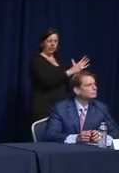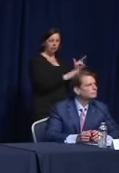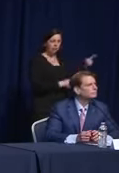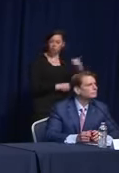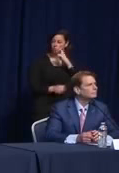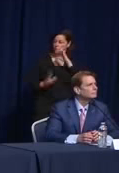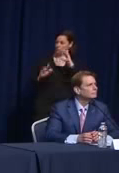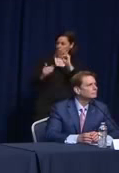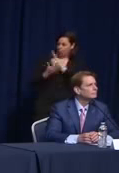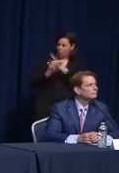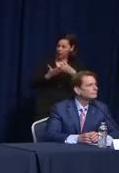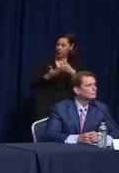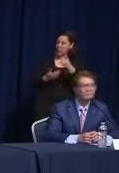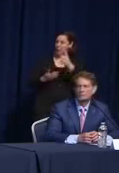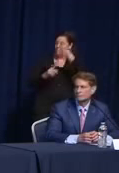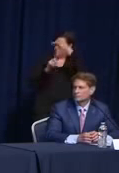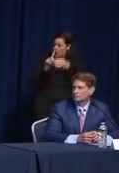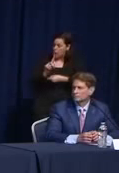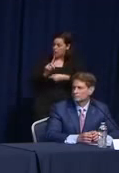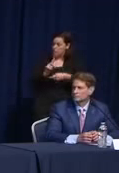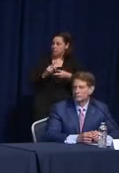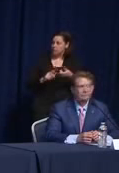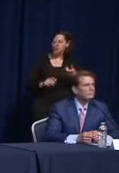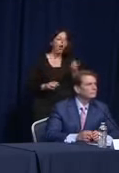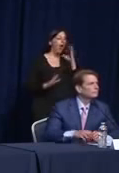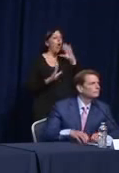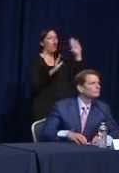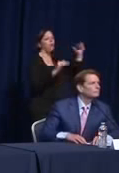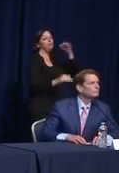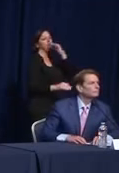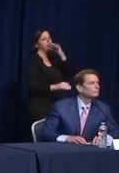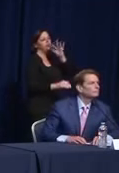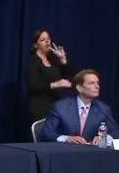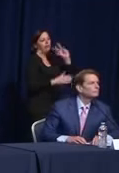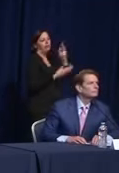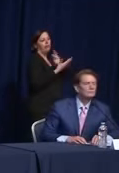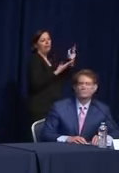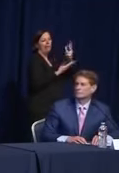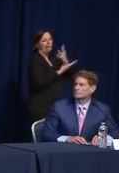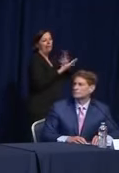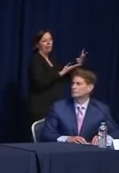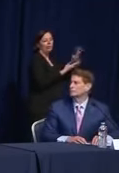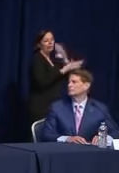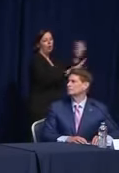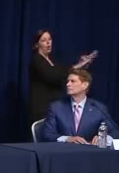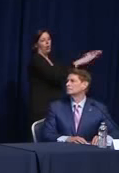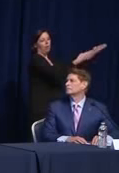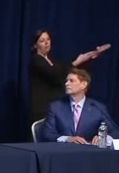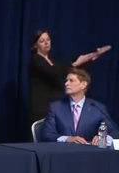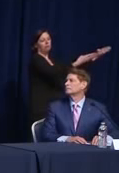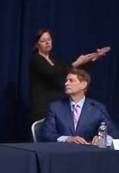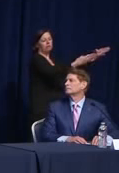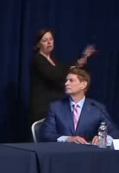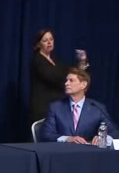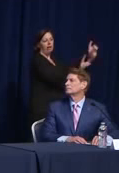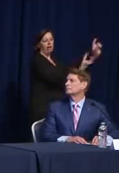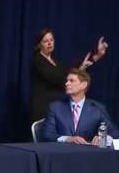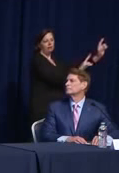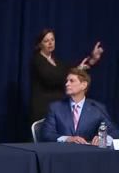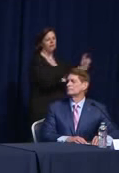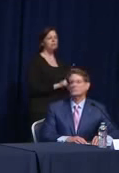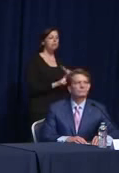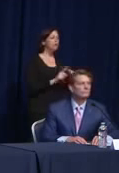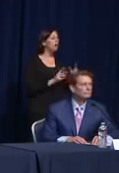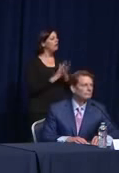Weeks, months, any idea? I think I hope it's not months. We're hoping 3 to 4 weeks. But just to give you an indication, we have to